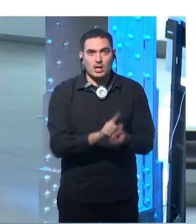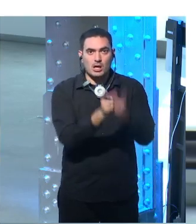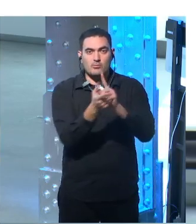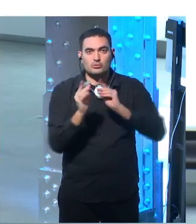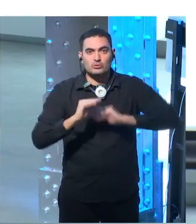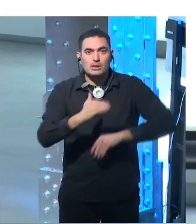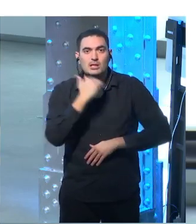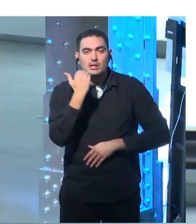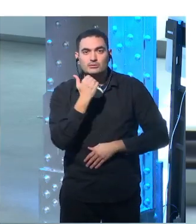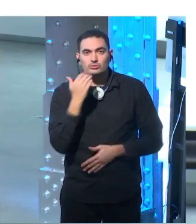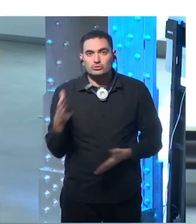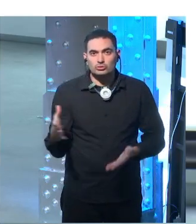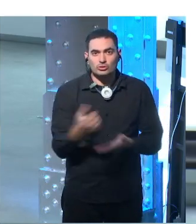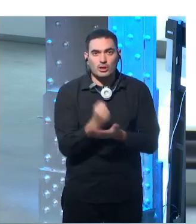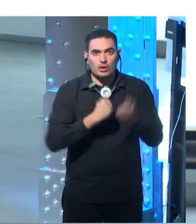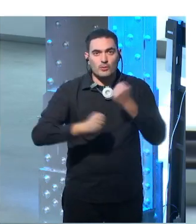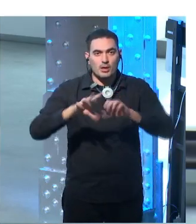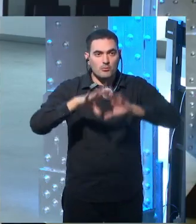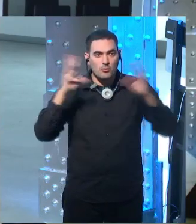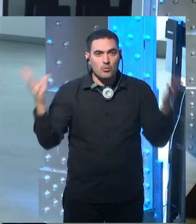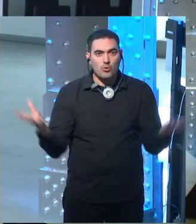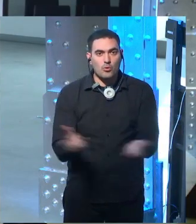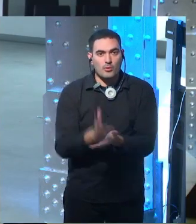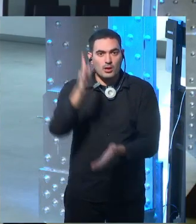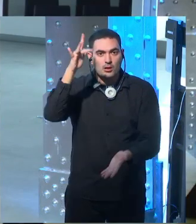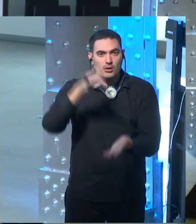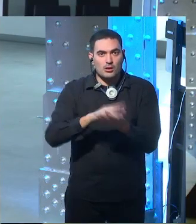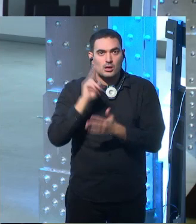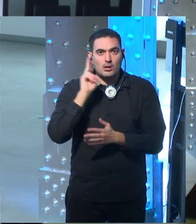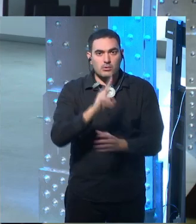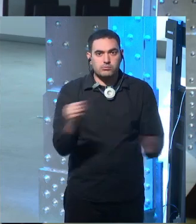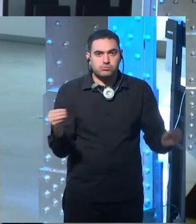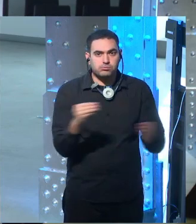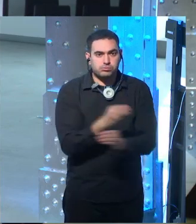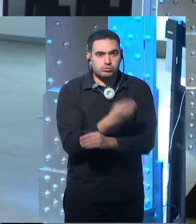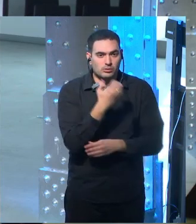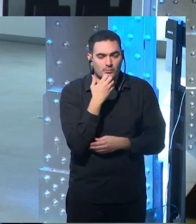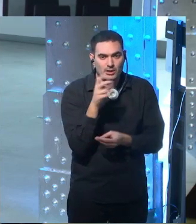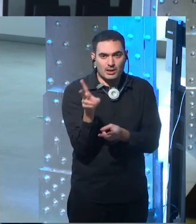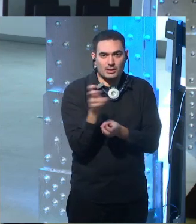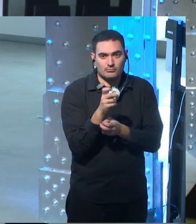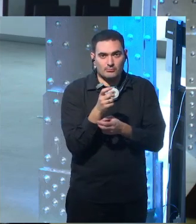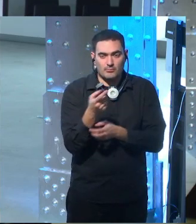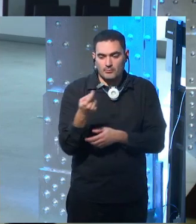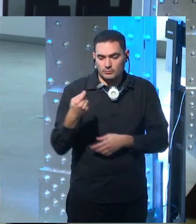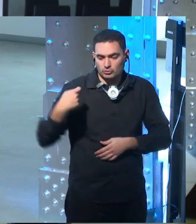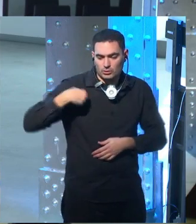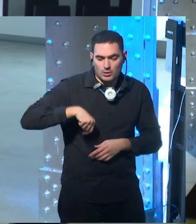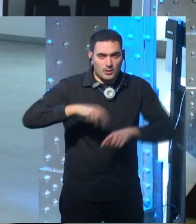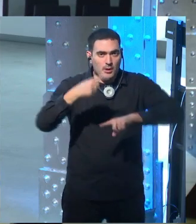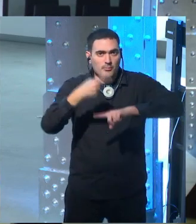this contraction of middle income worker, and they have